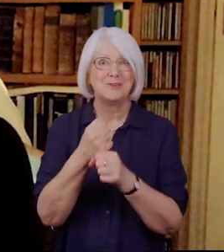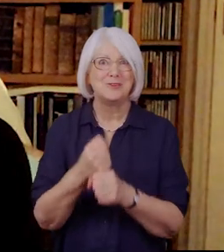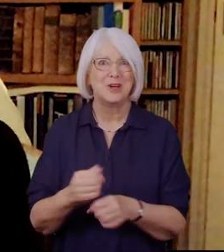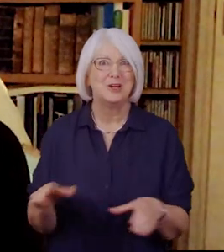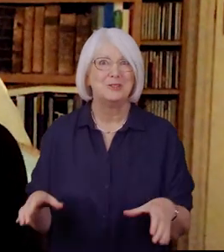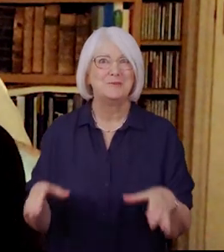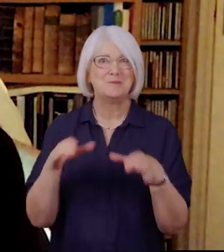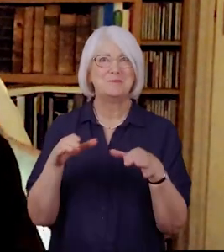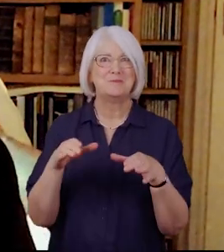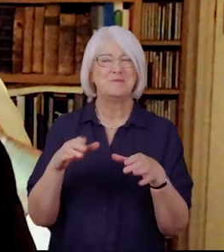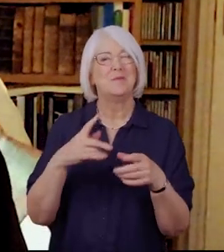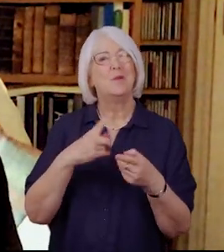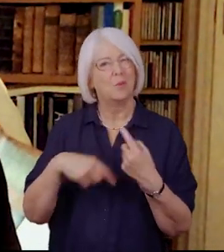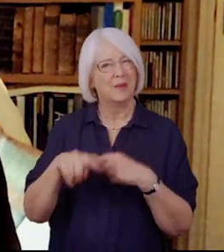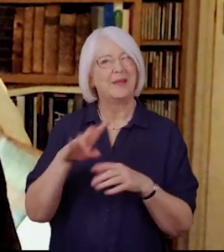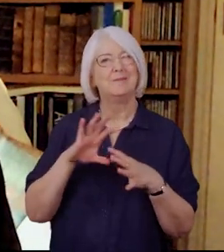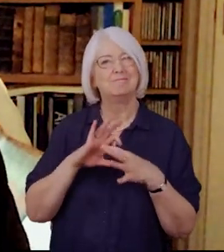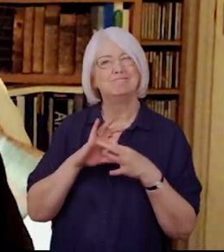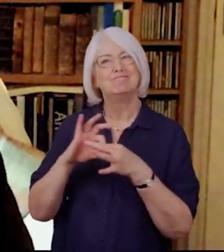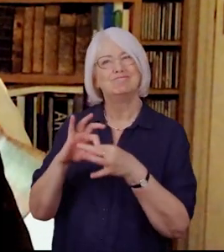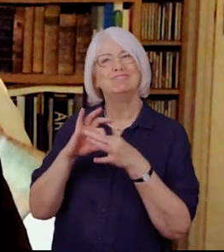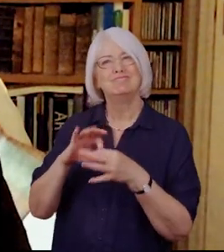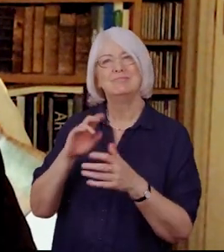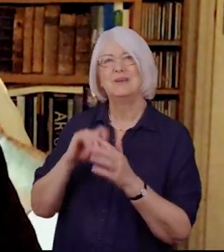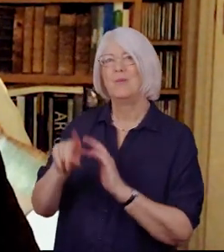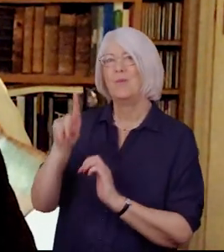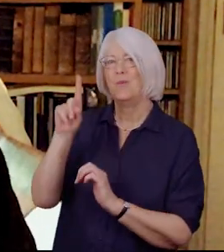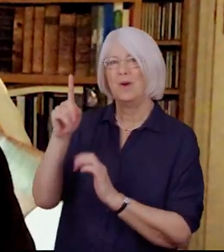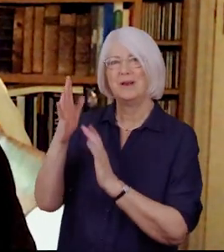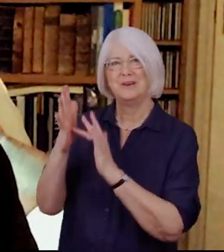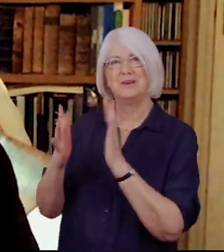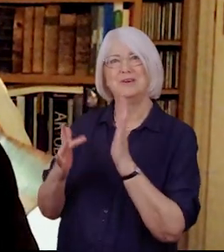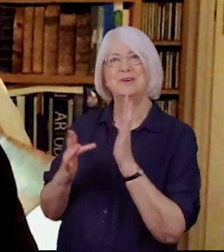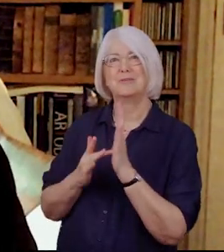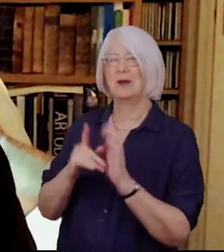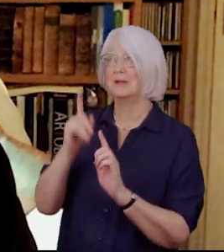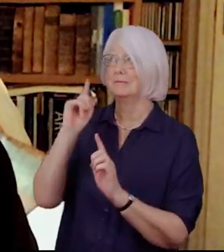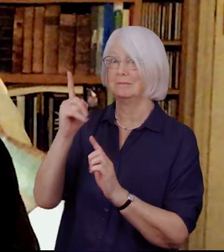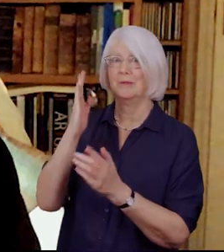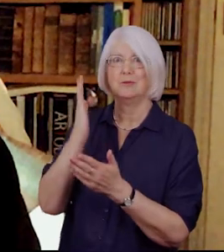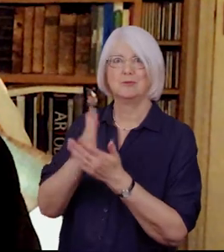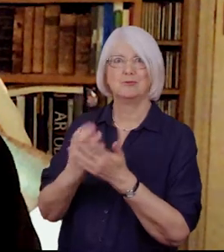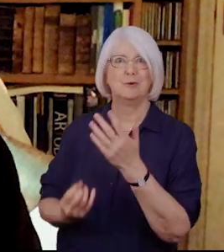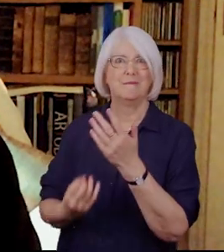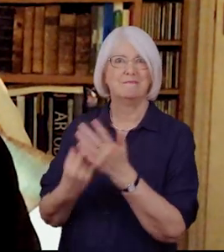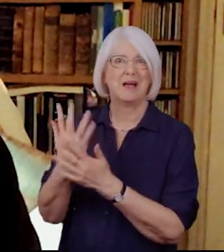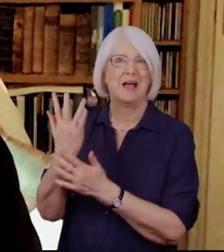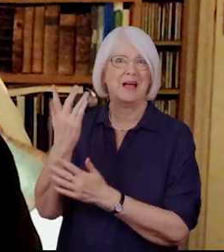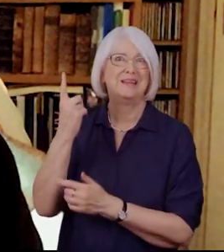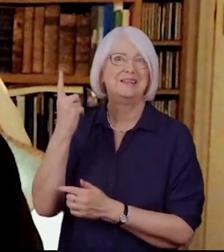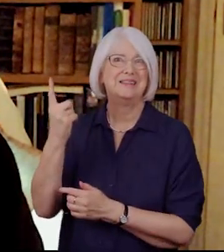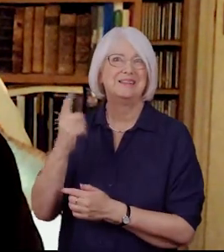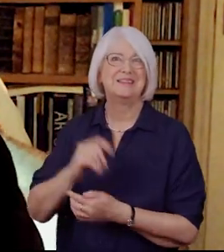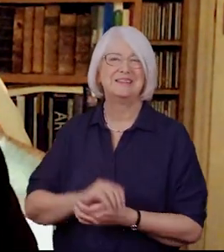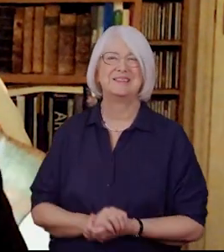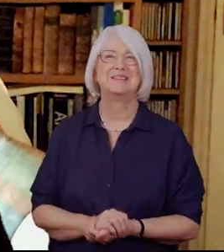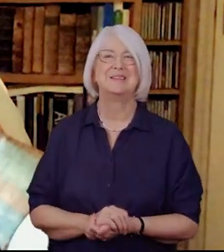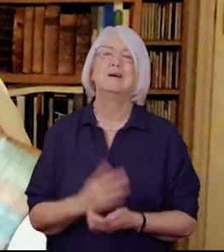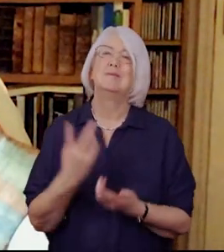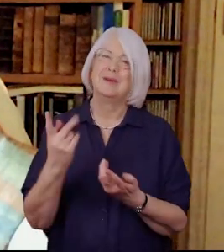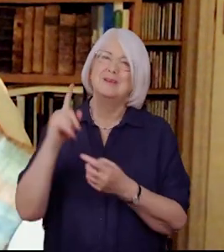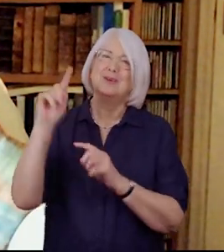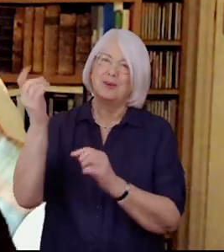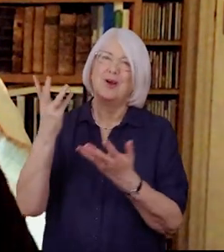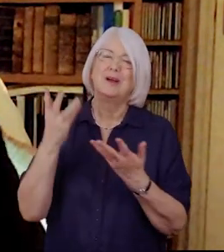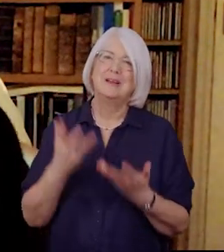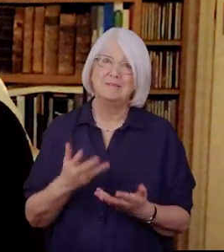one church seek to abide in the one Christ who is the true vine. May God grant